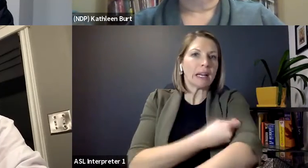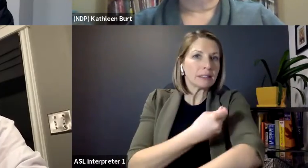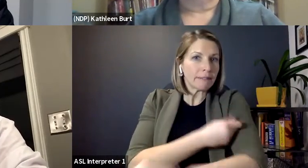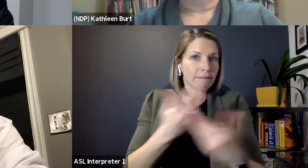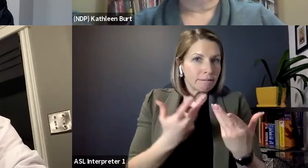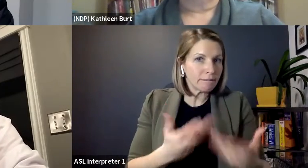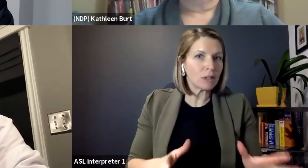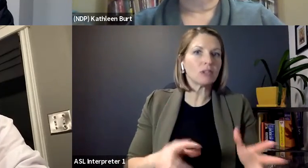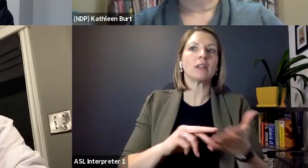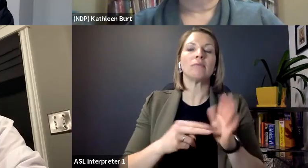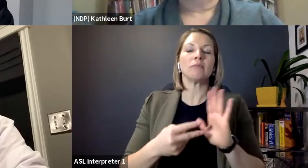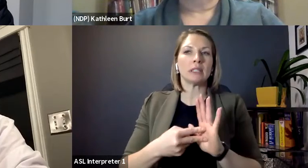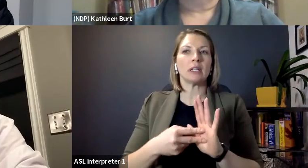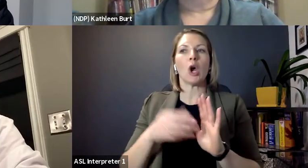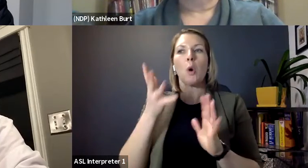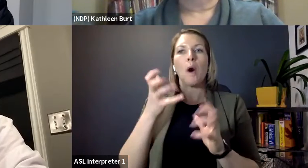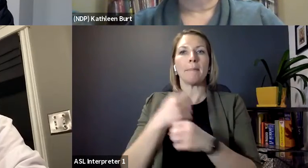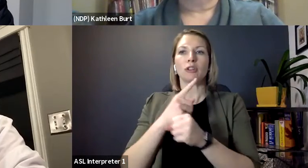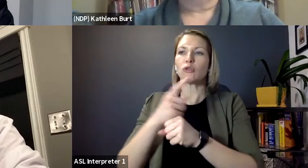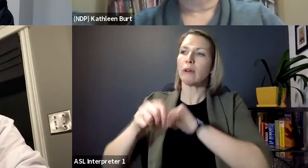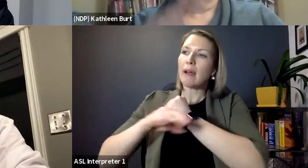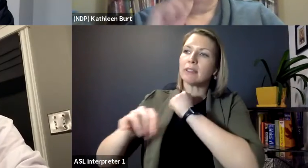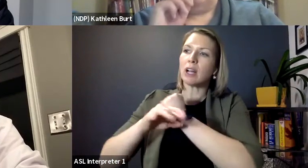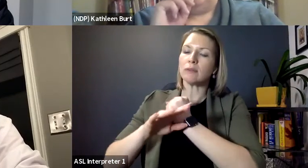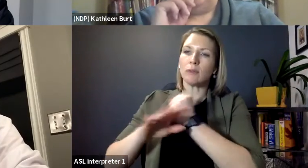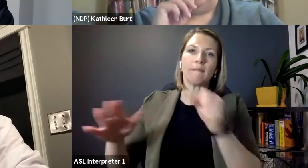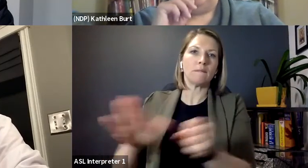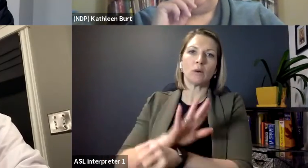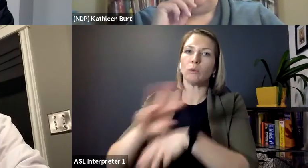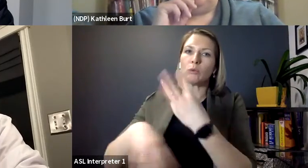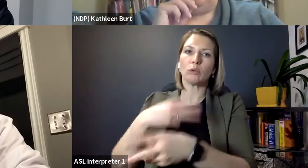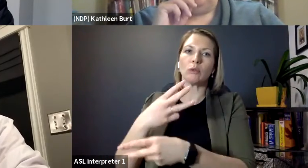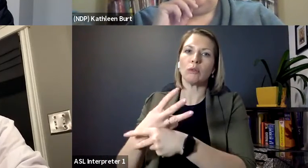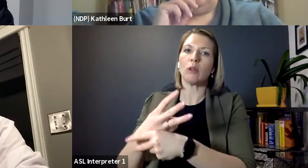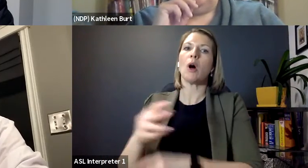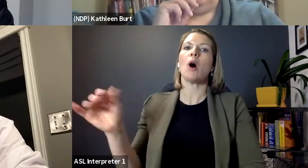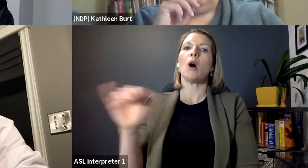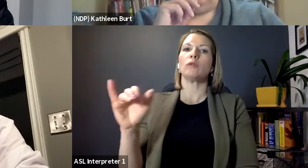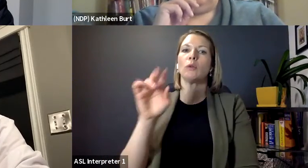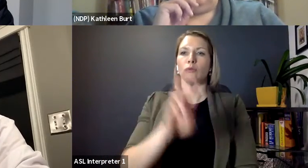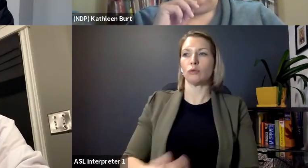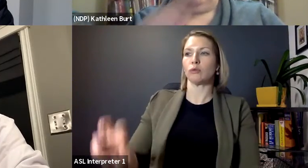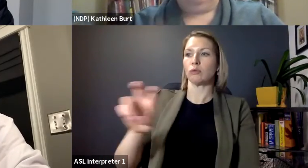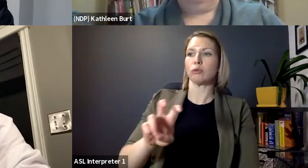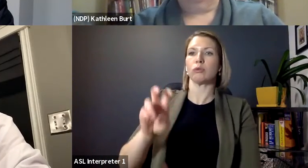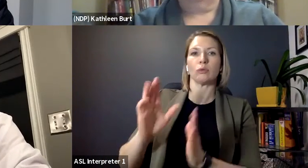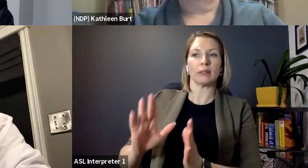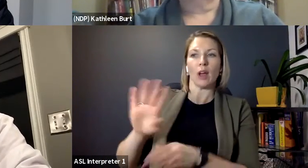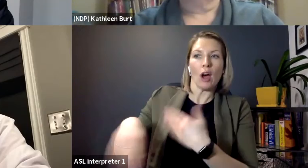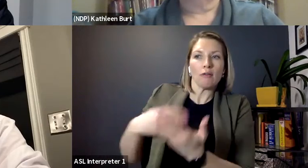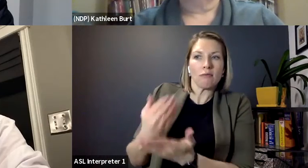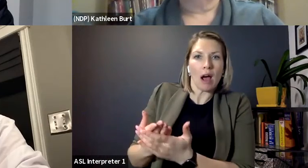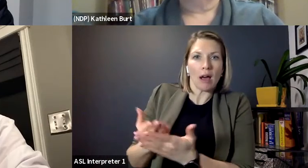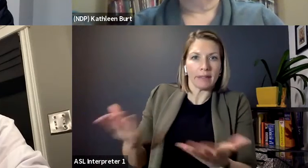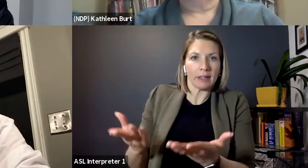the world. For example, many of our tourists arrive in St. John's and travel to